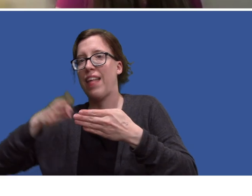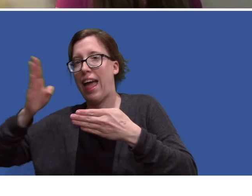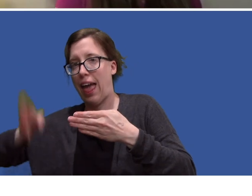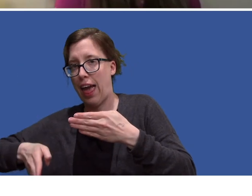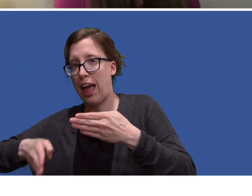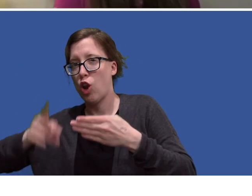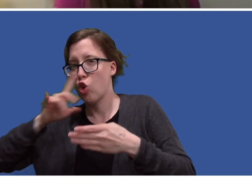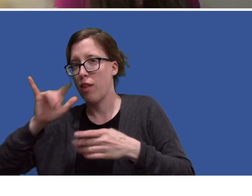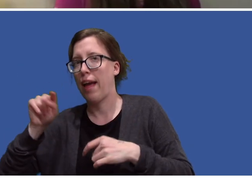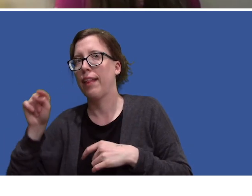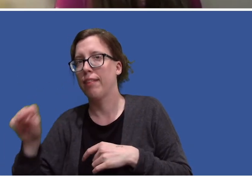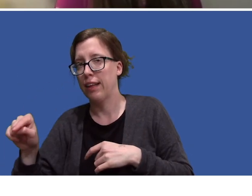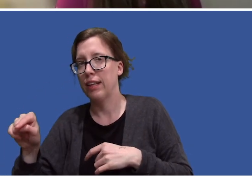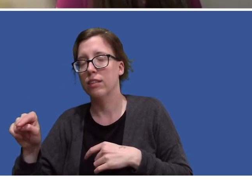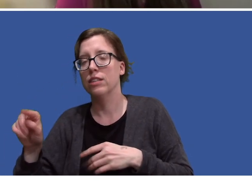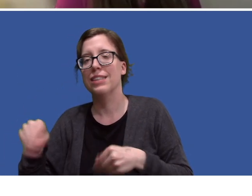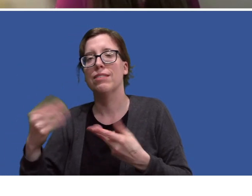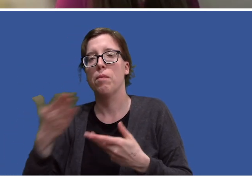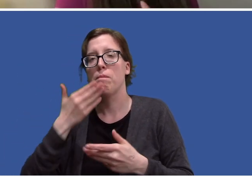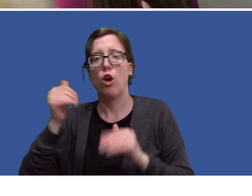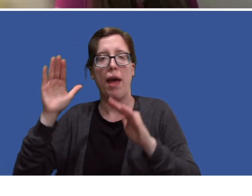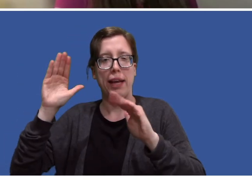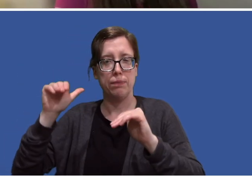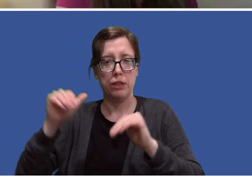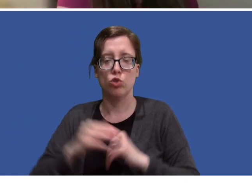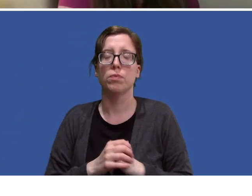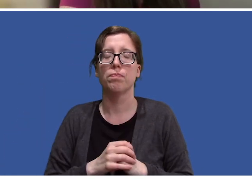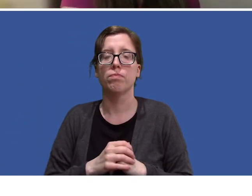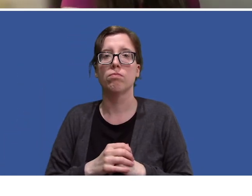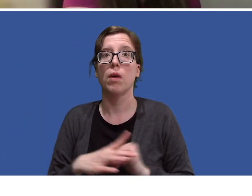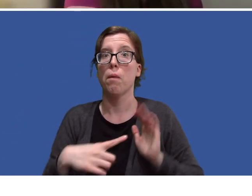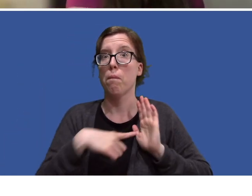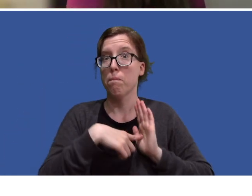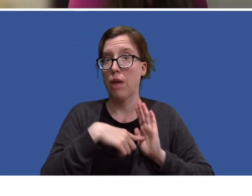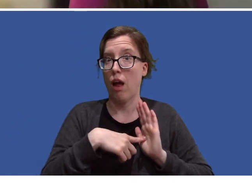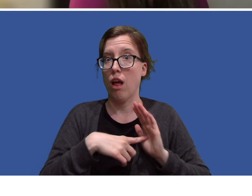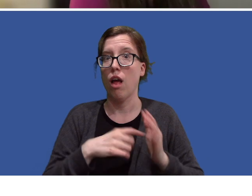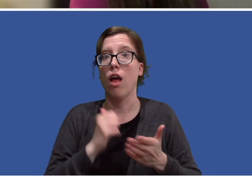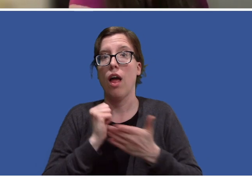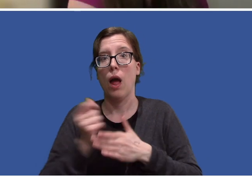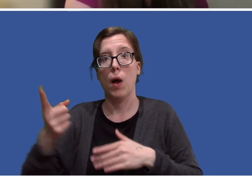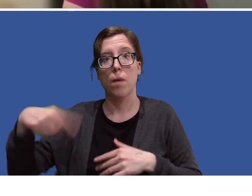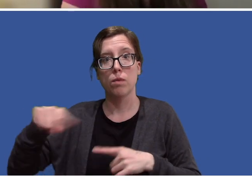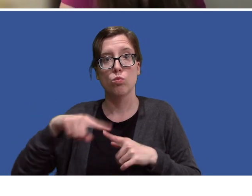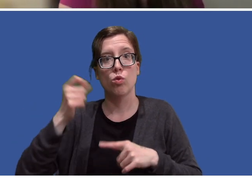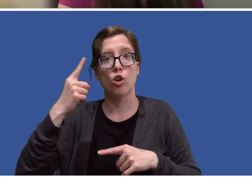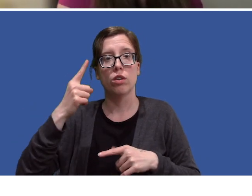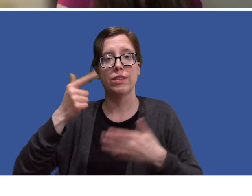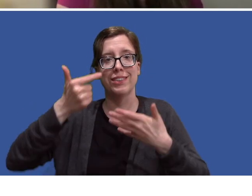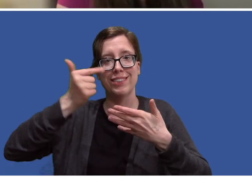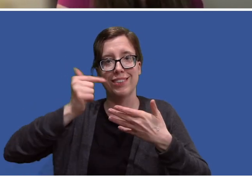Modeling also helps them to understand that sequence of steps that they need to follow to complete the project.